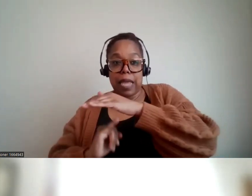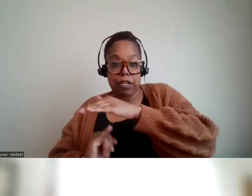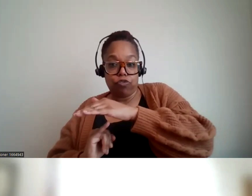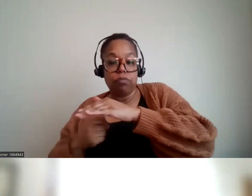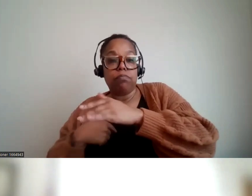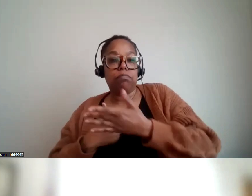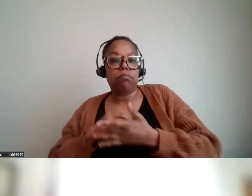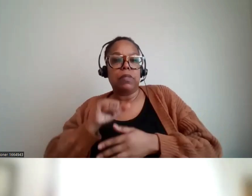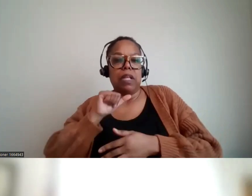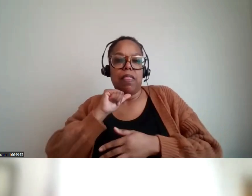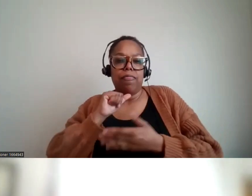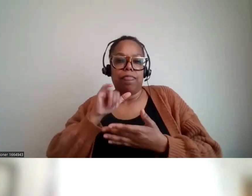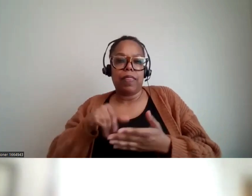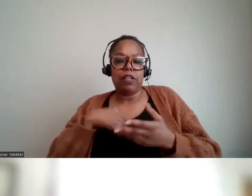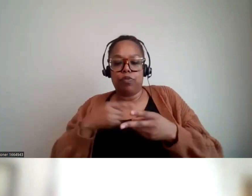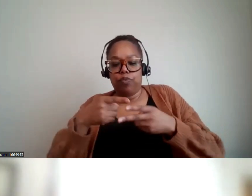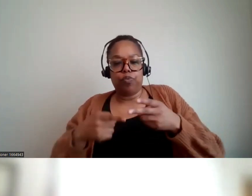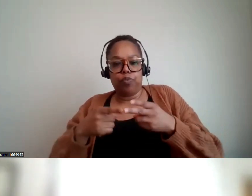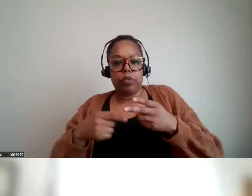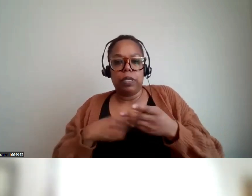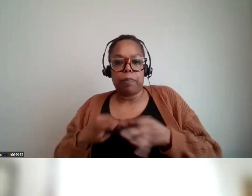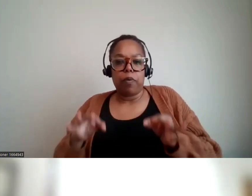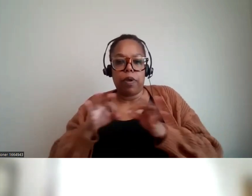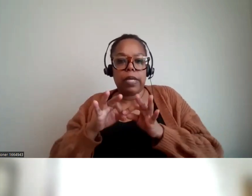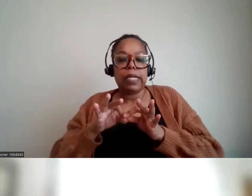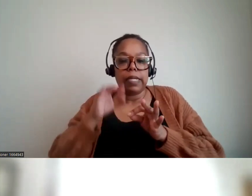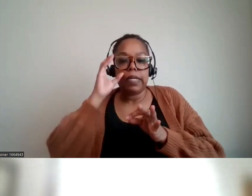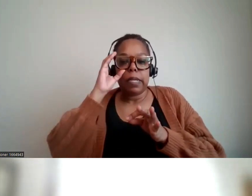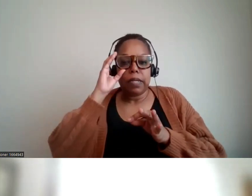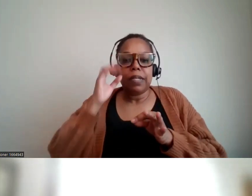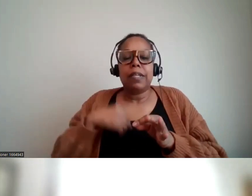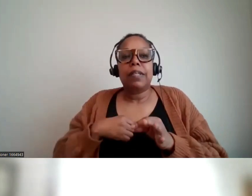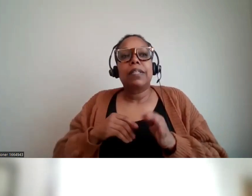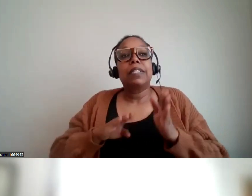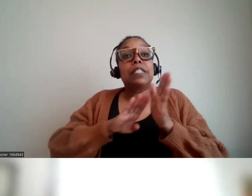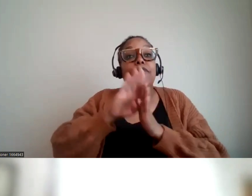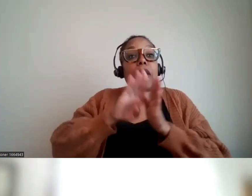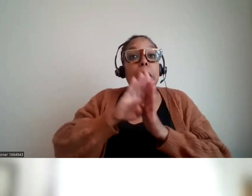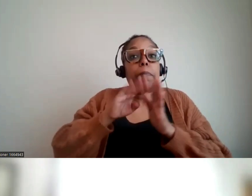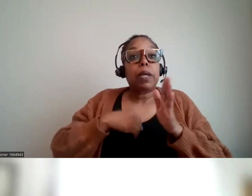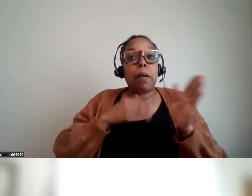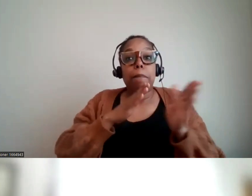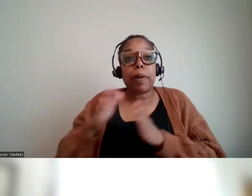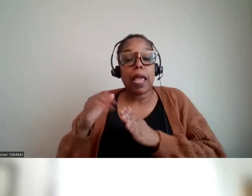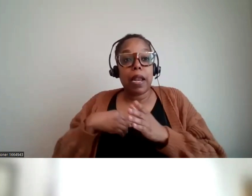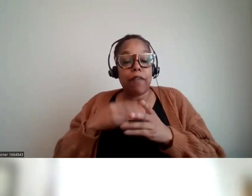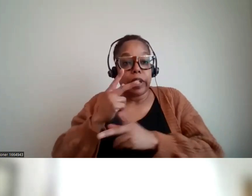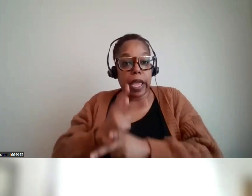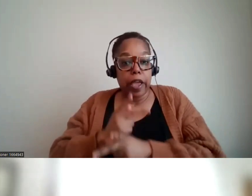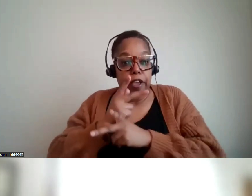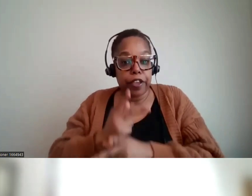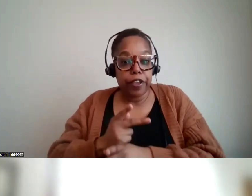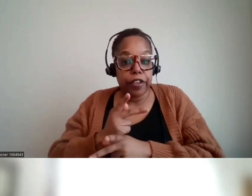basic wraparound, high fidelity wraparound principles, particularly in developing a plan of care and,